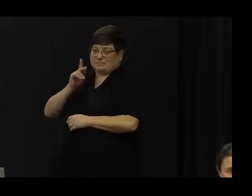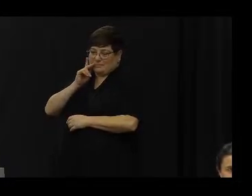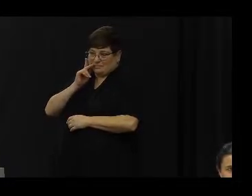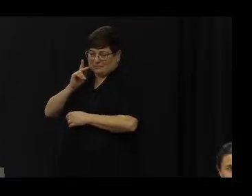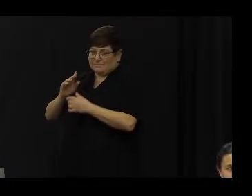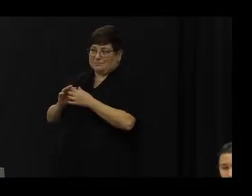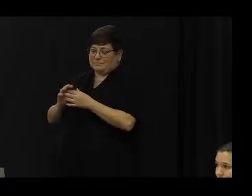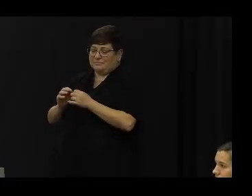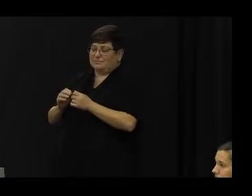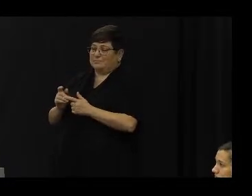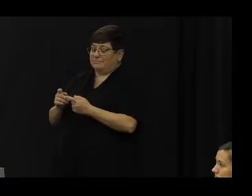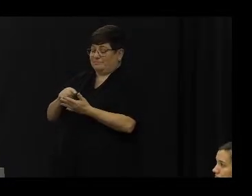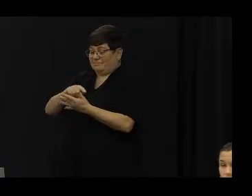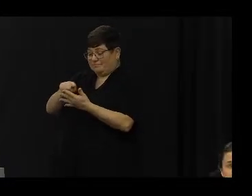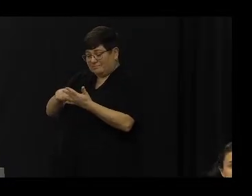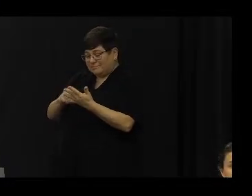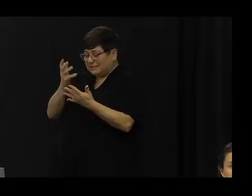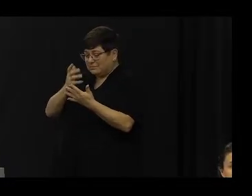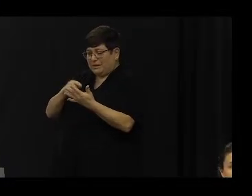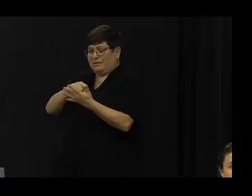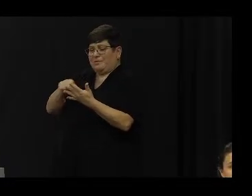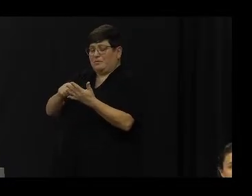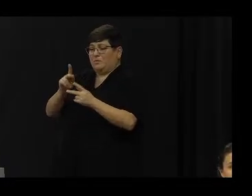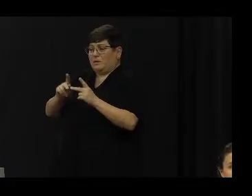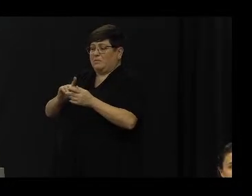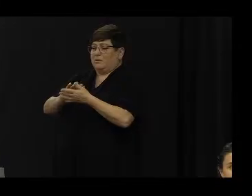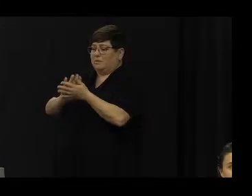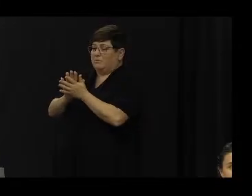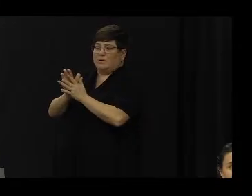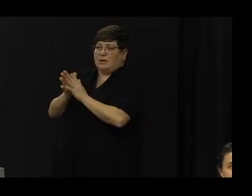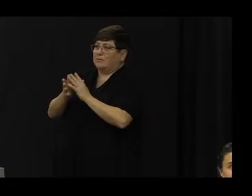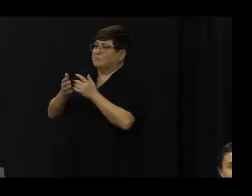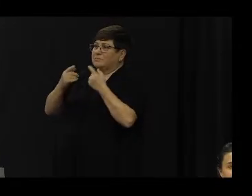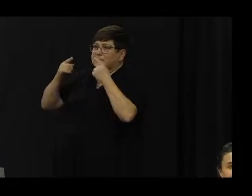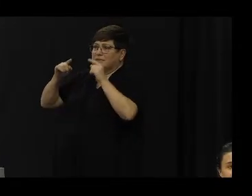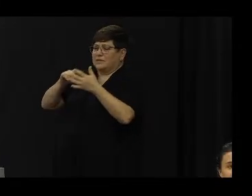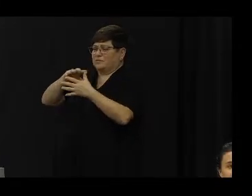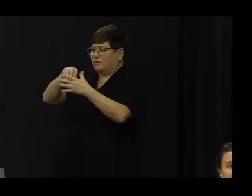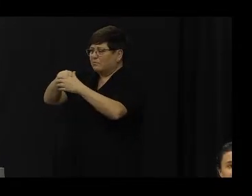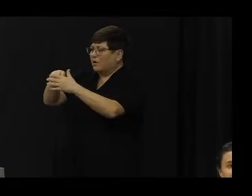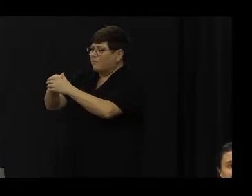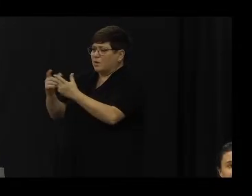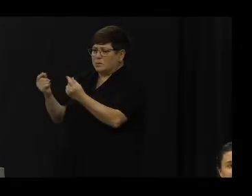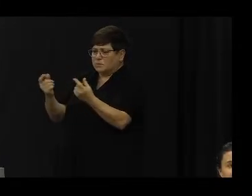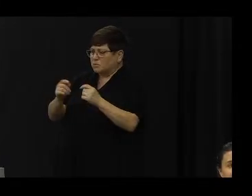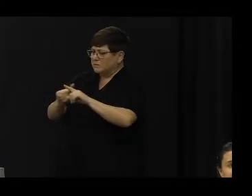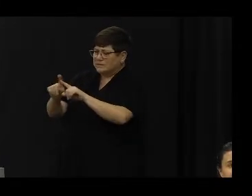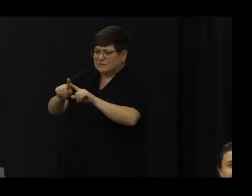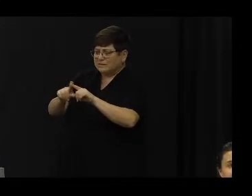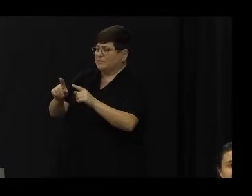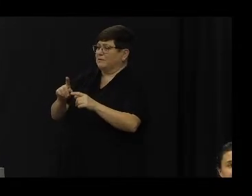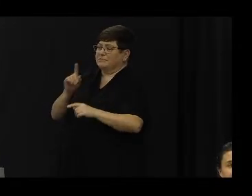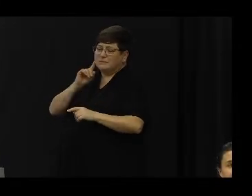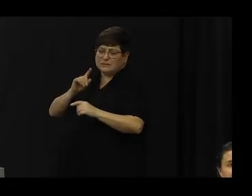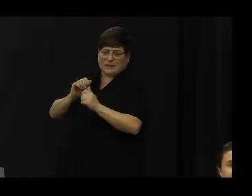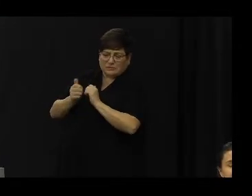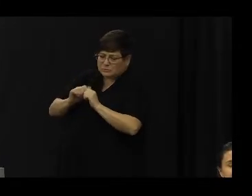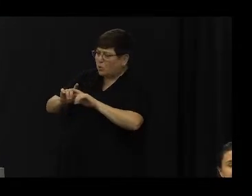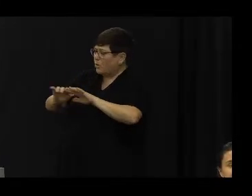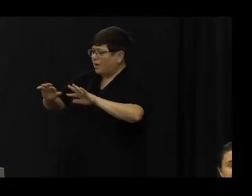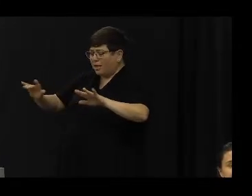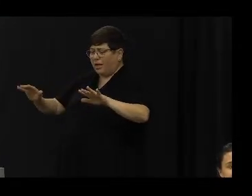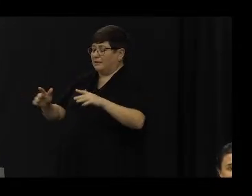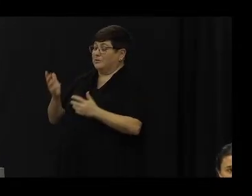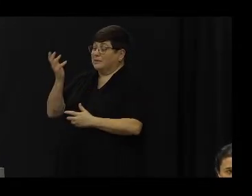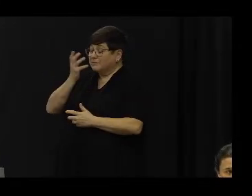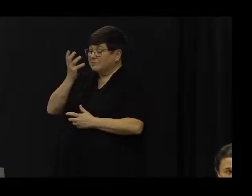And it's just amazing that these people have gone on to become so successful and involved in many deaf sports like that. So it's just incredible